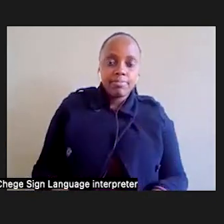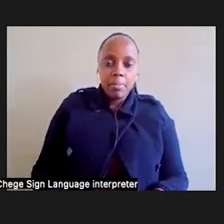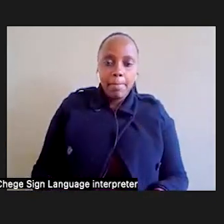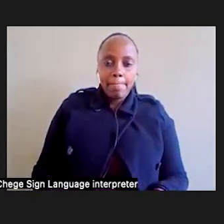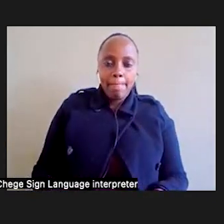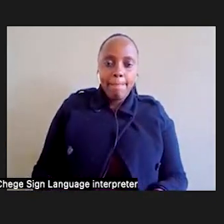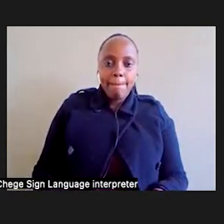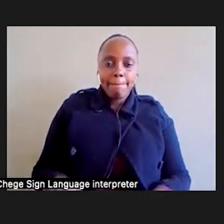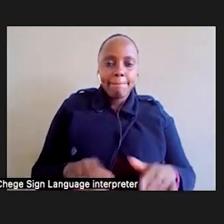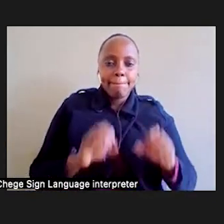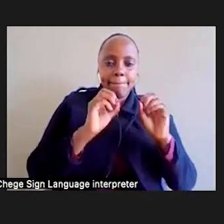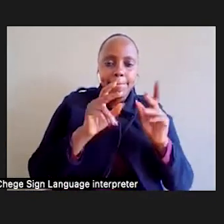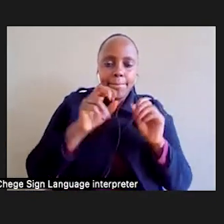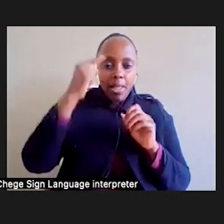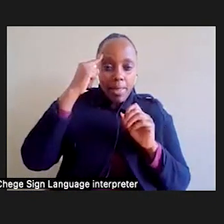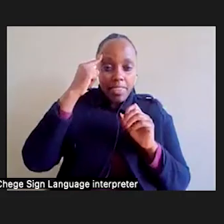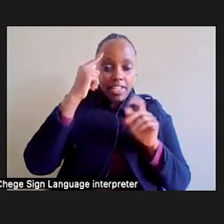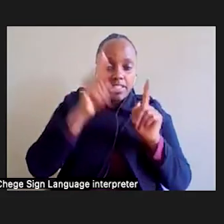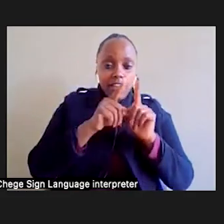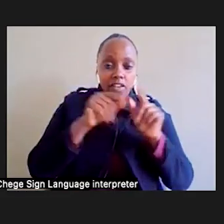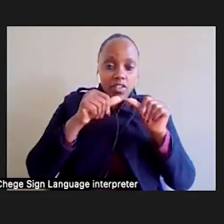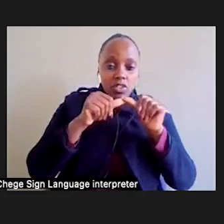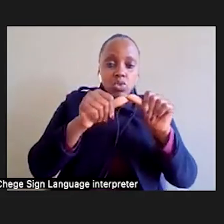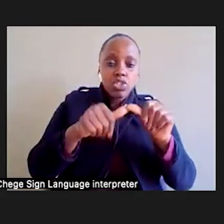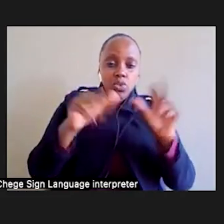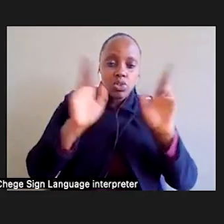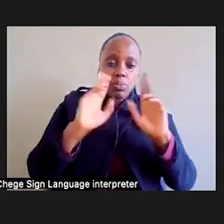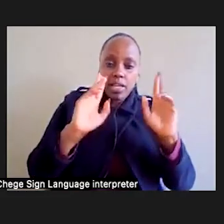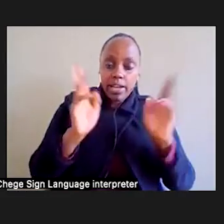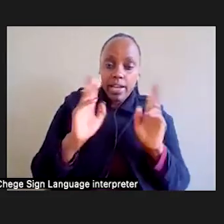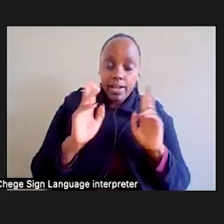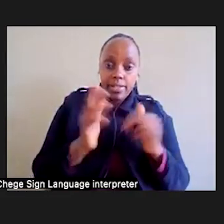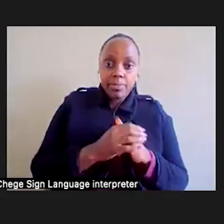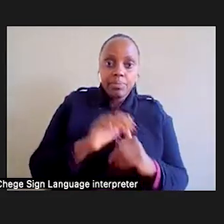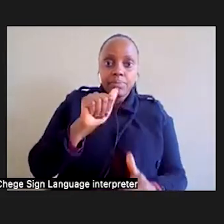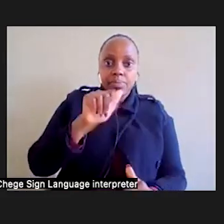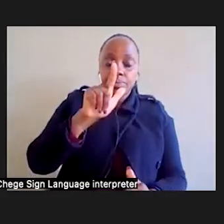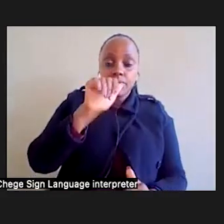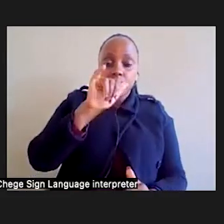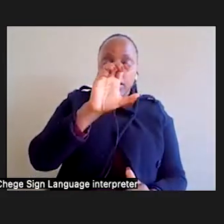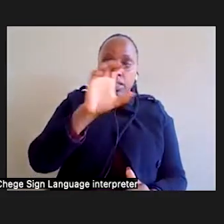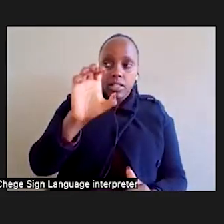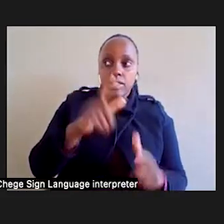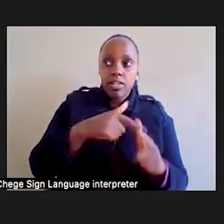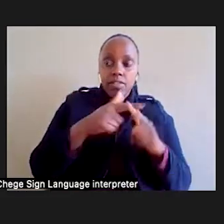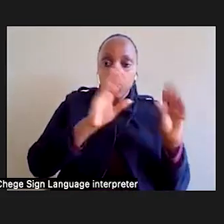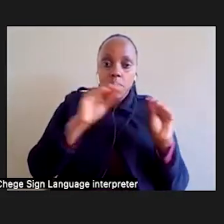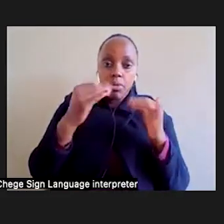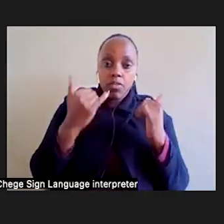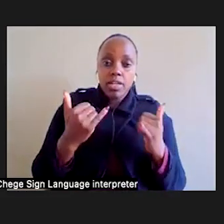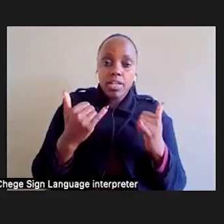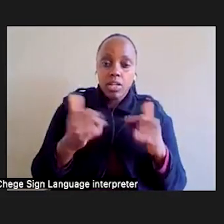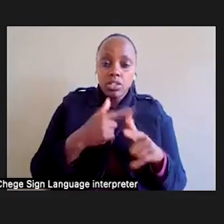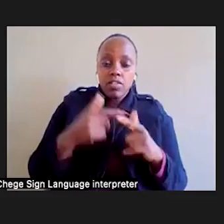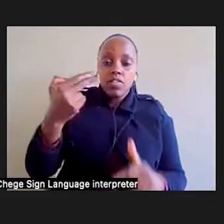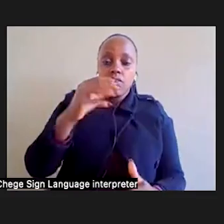Okay. I think she's still getting ready. Alice, do we move to Hoda and then